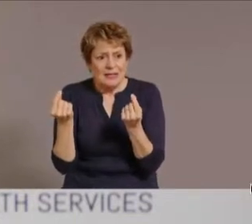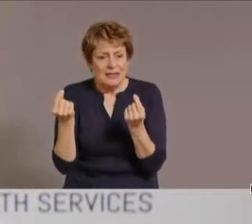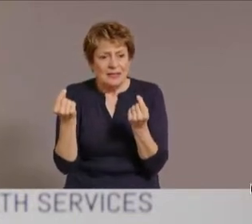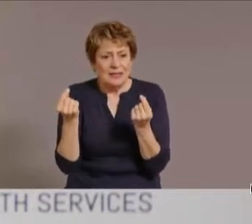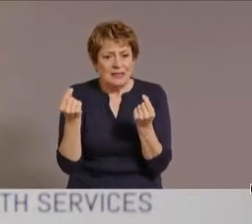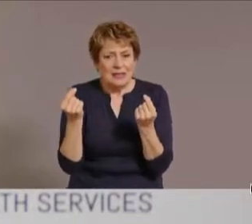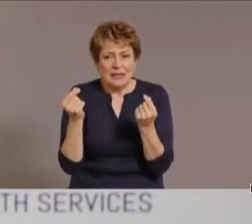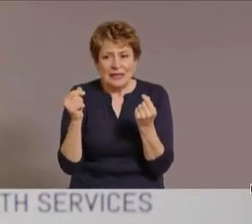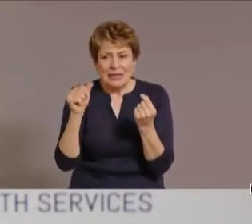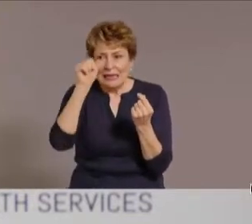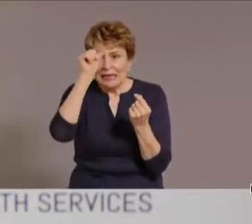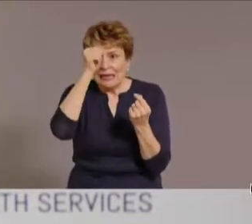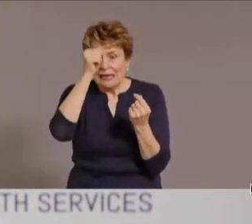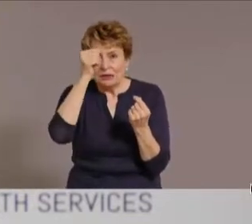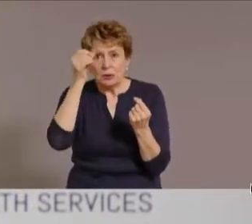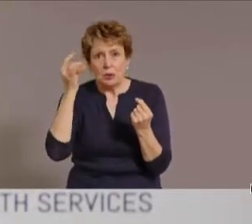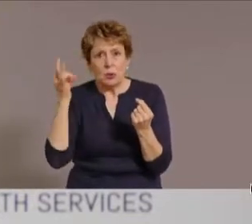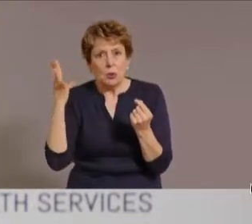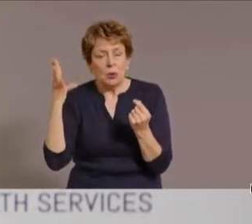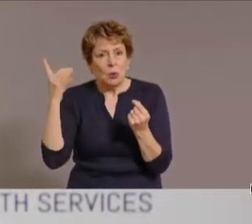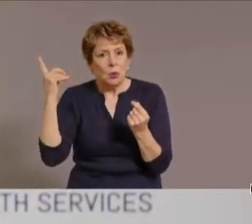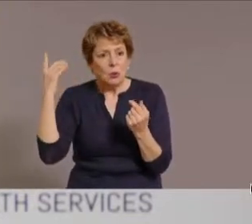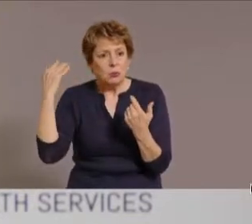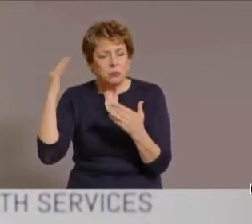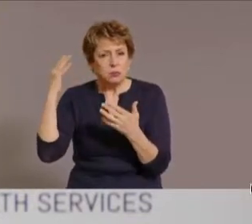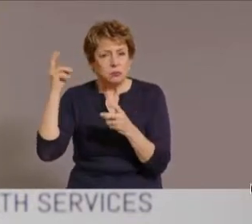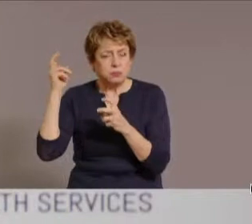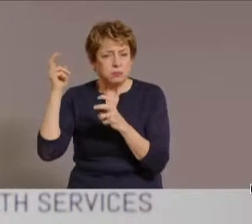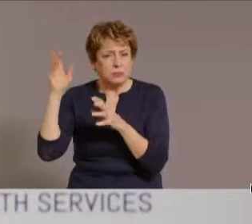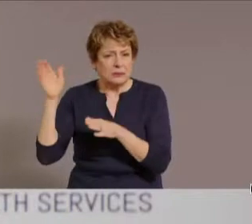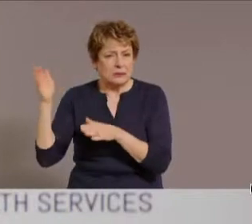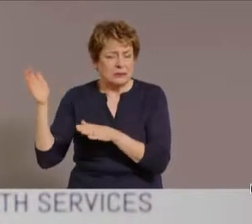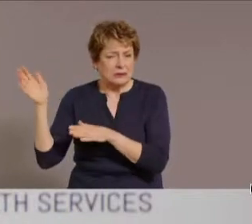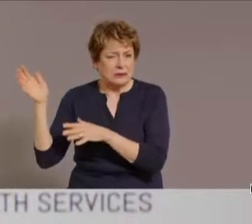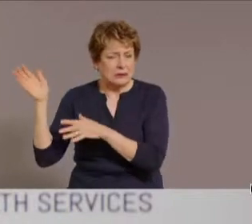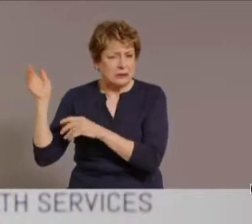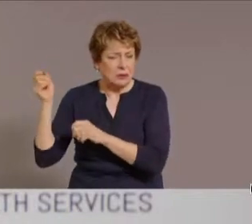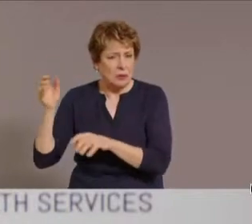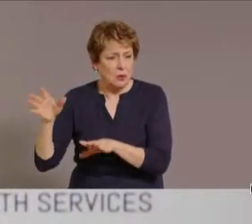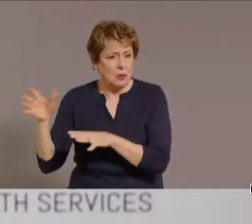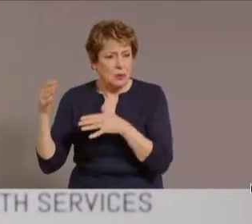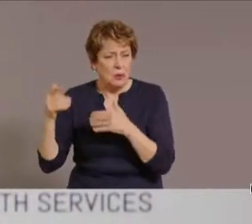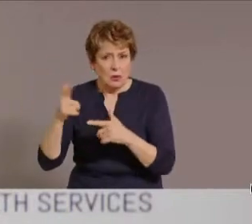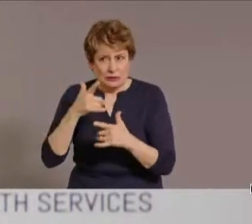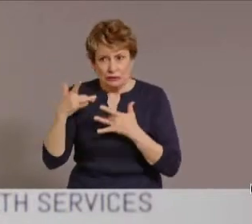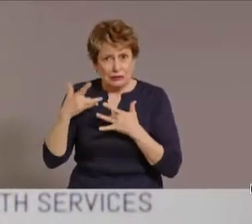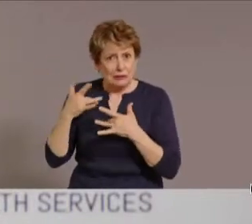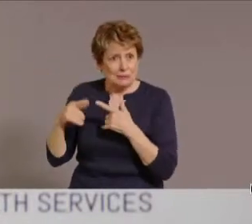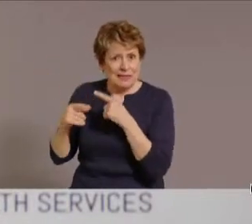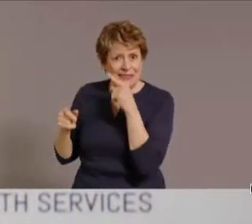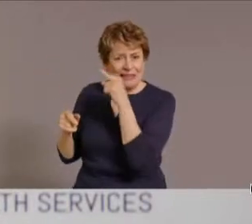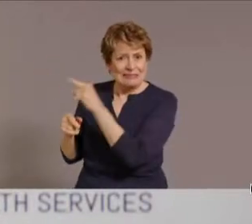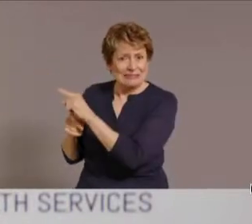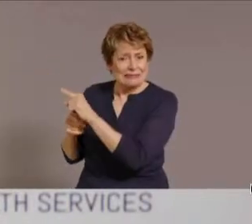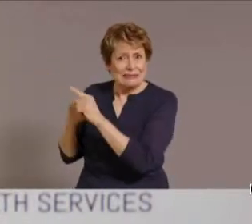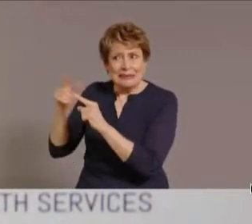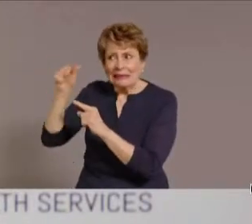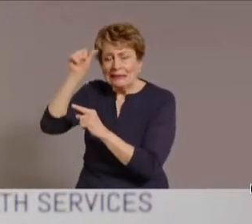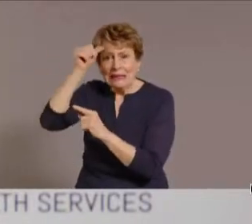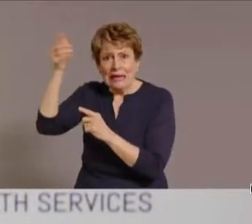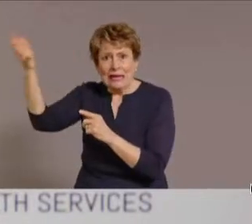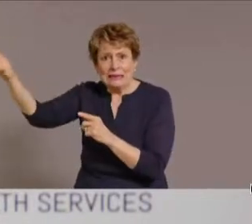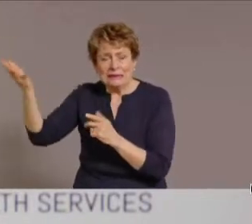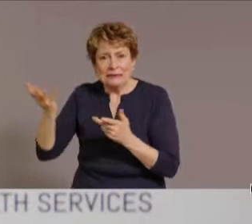with the record number of deaths in South America, what do you think? What's your concern? You know, I think there's always a